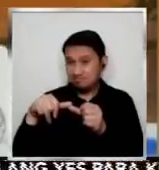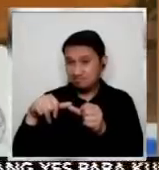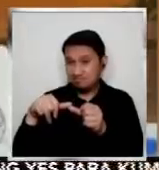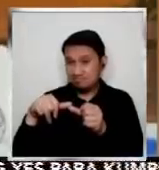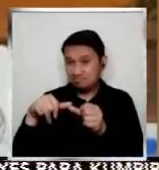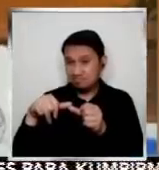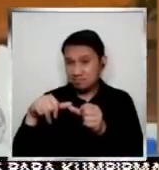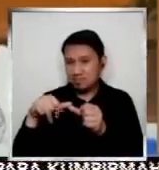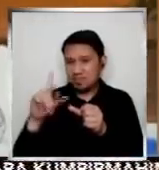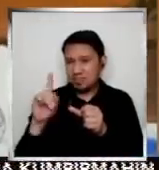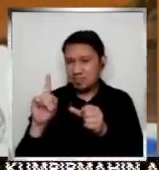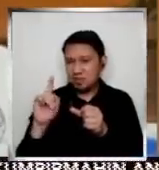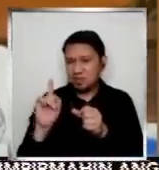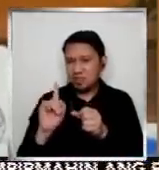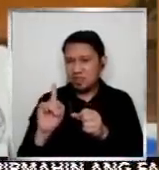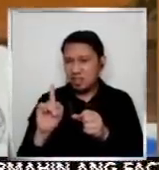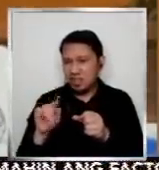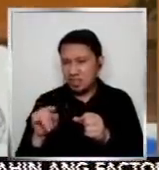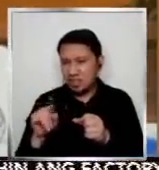ano itong